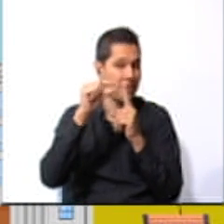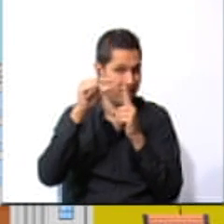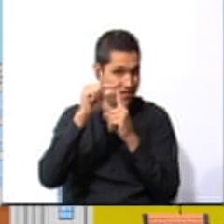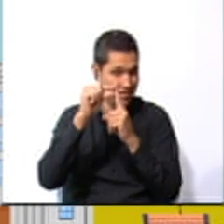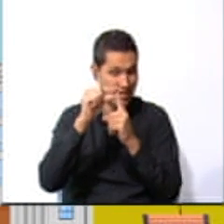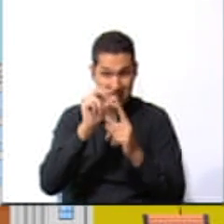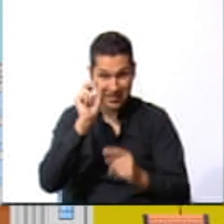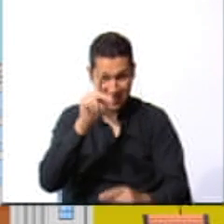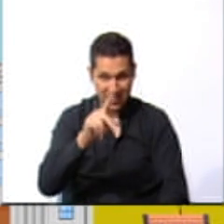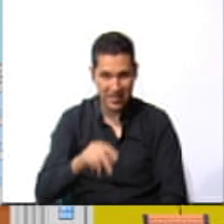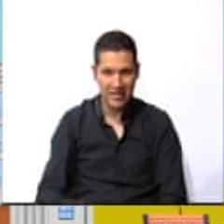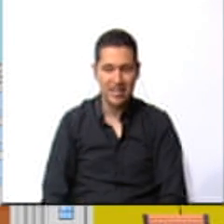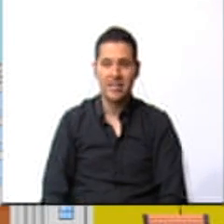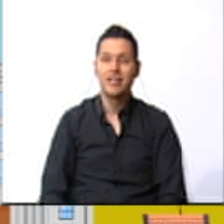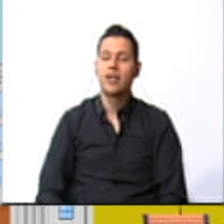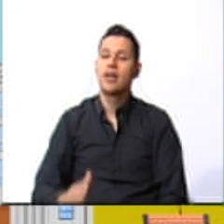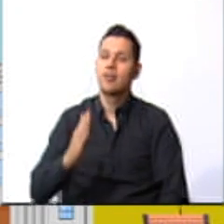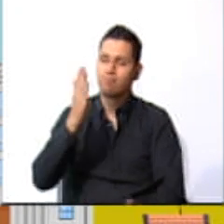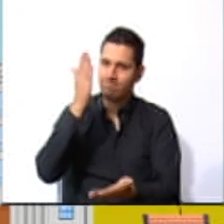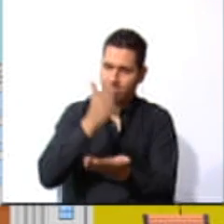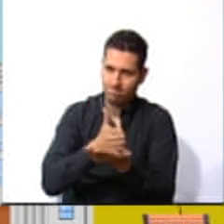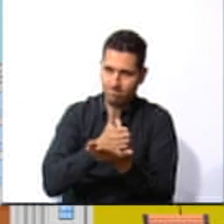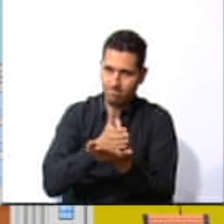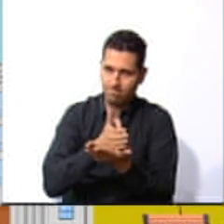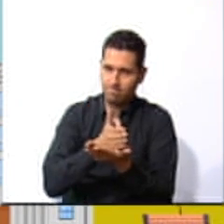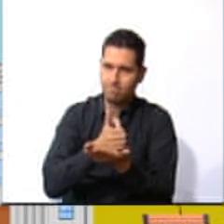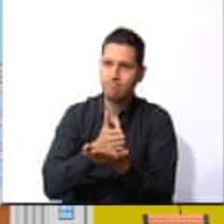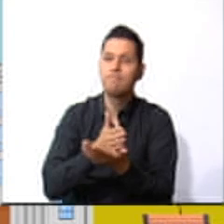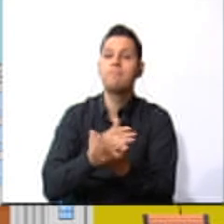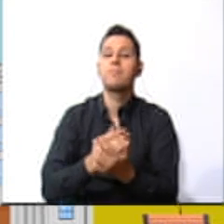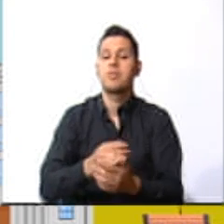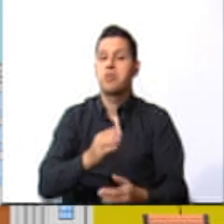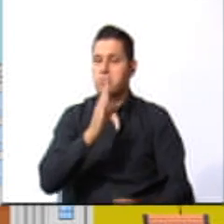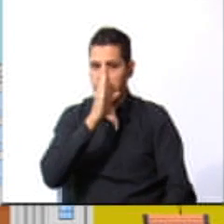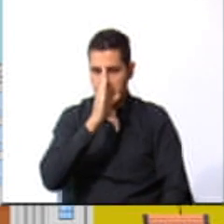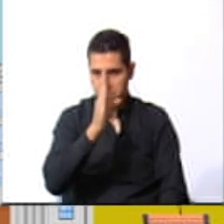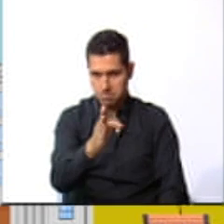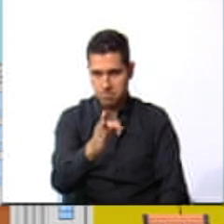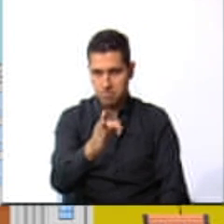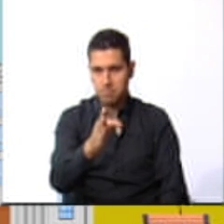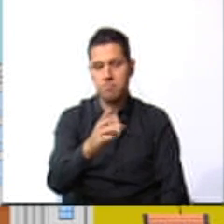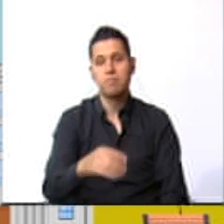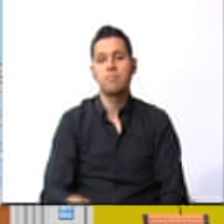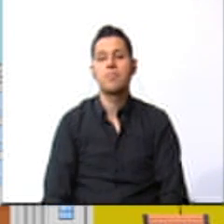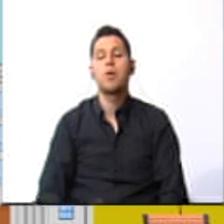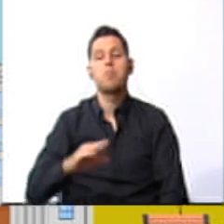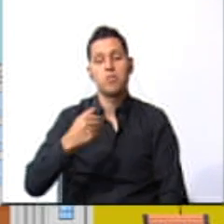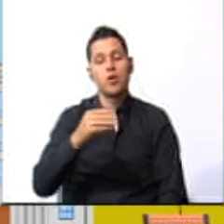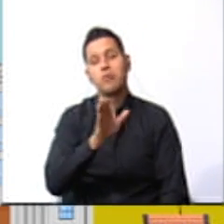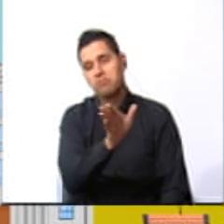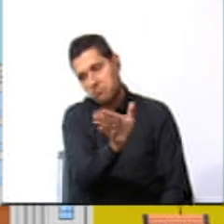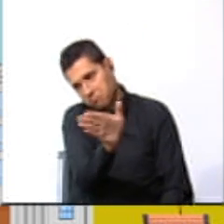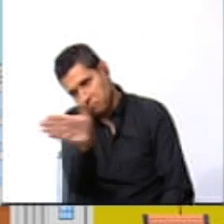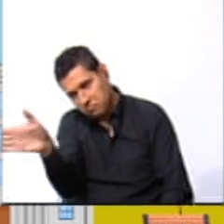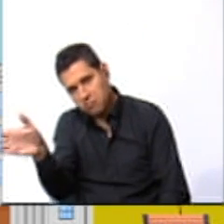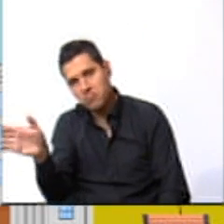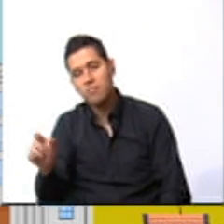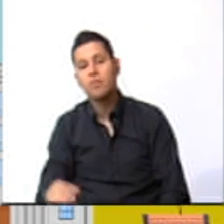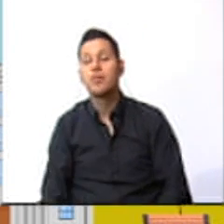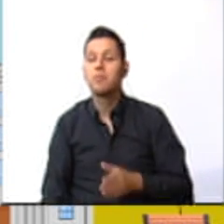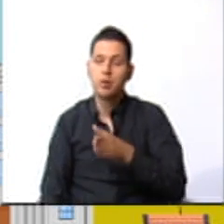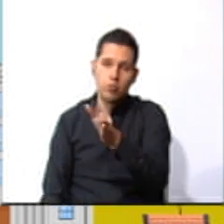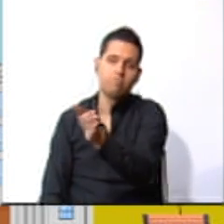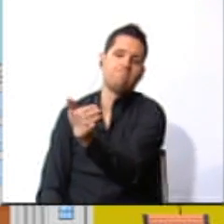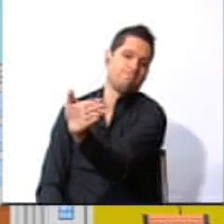prepositions. Stop, go straight, turn right, and